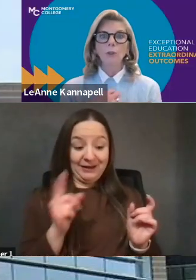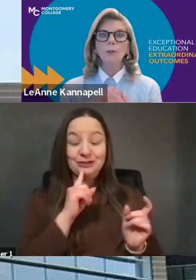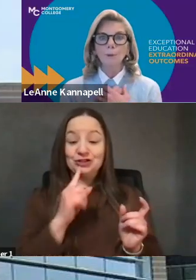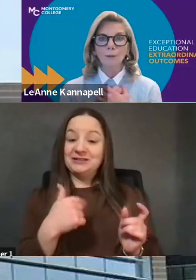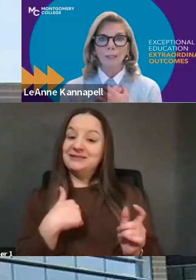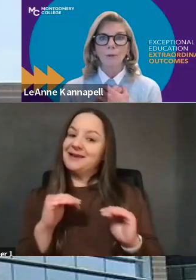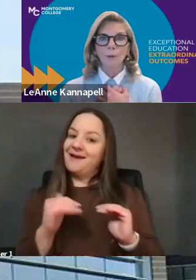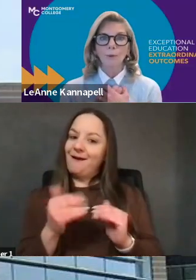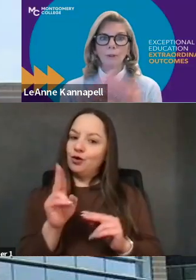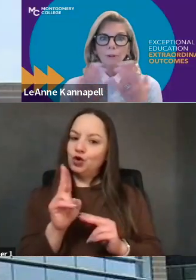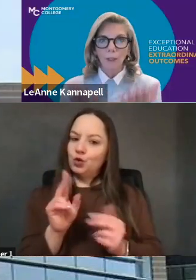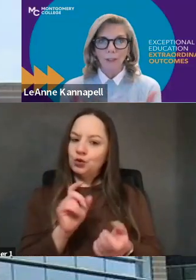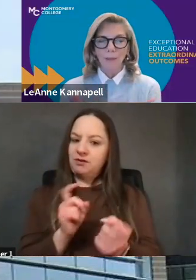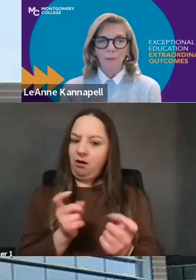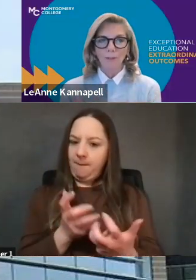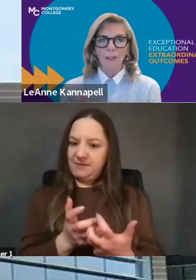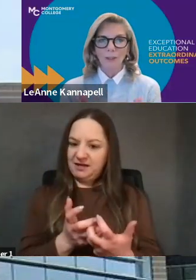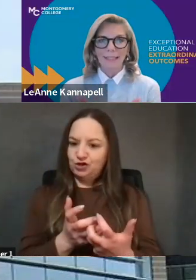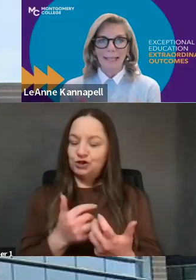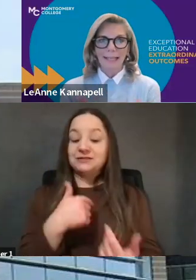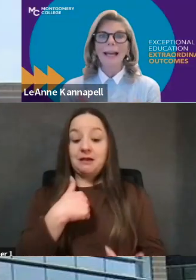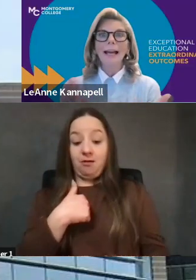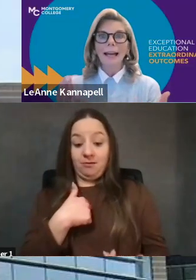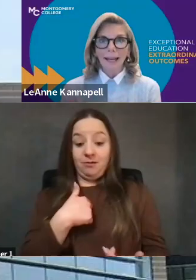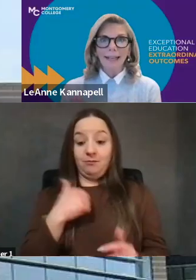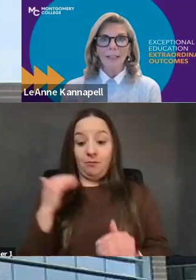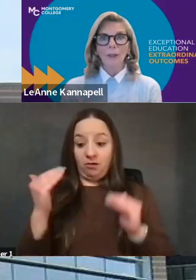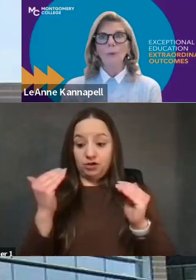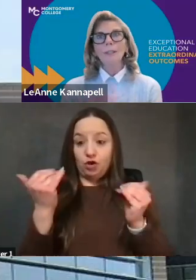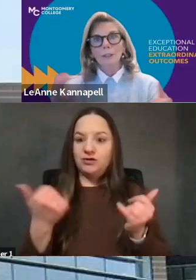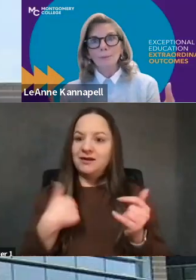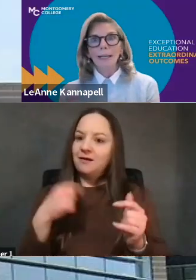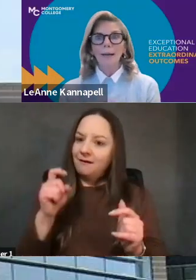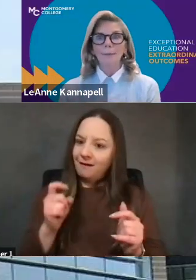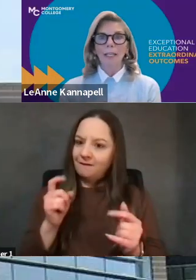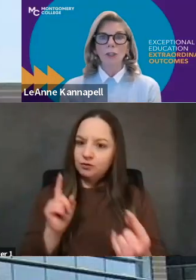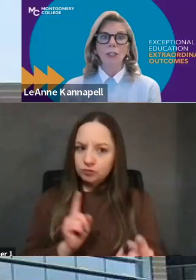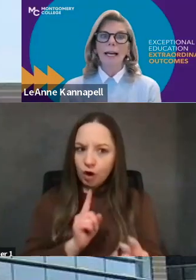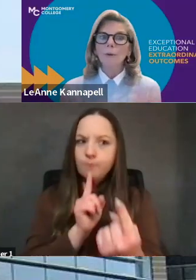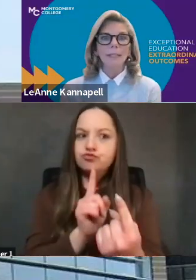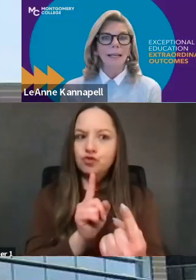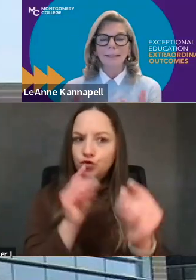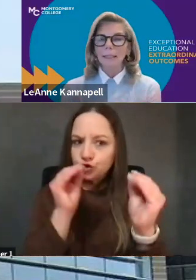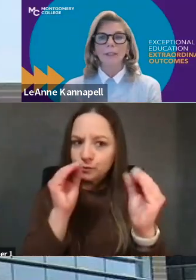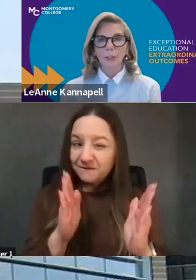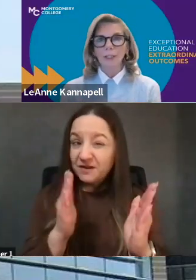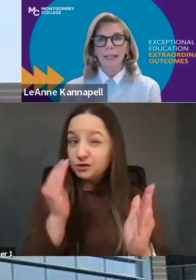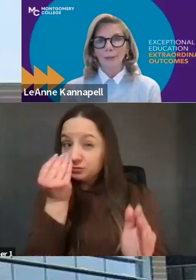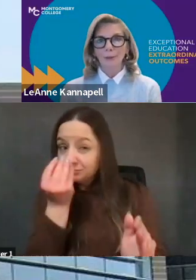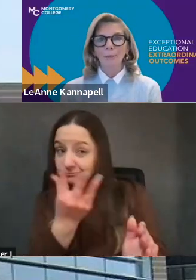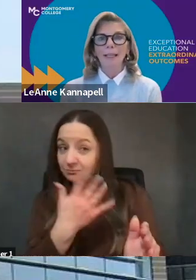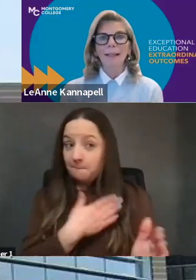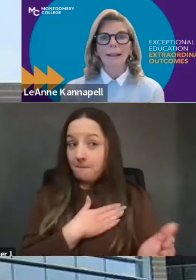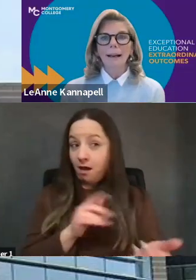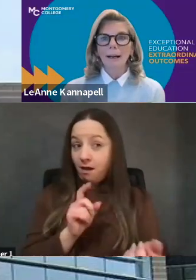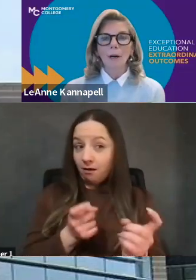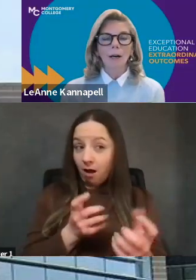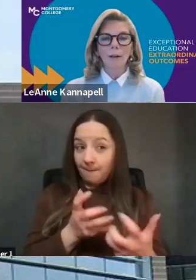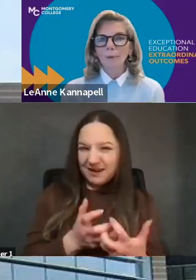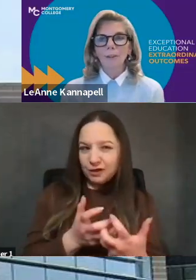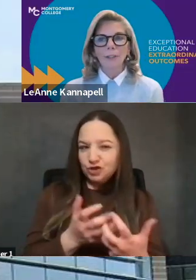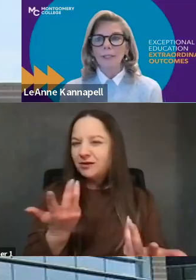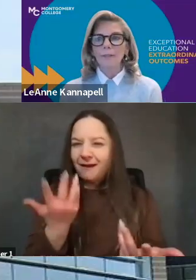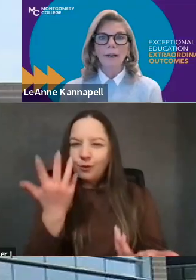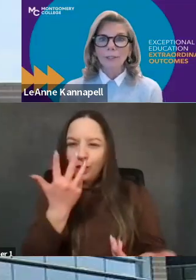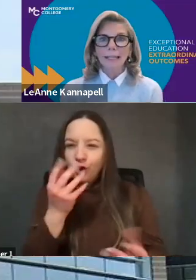adult and you're the person who's going to talk to the professor to say, hey, here's my accommodation. How does that look in your classroom?